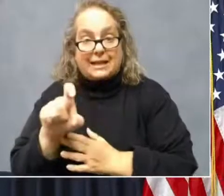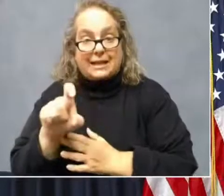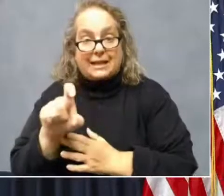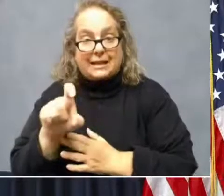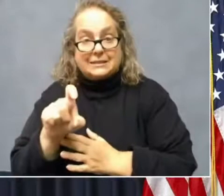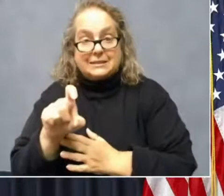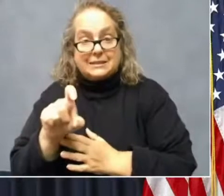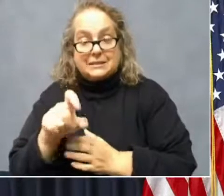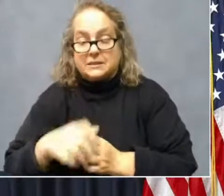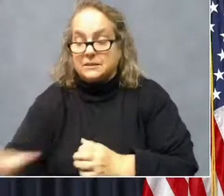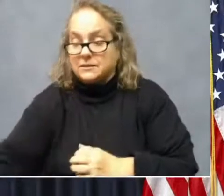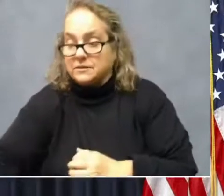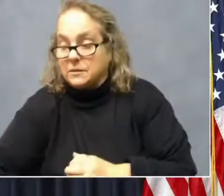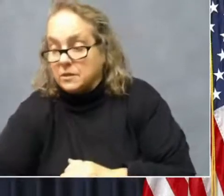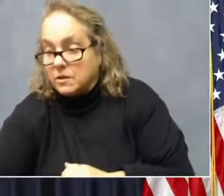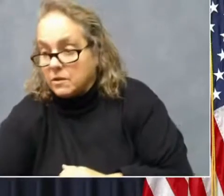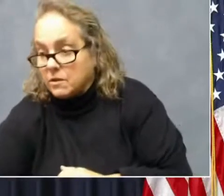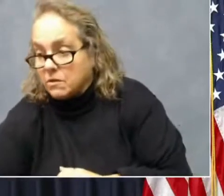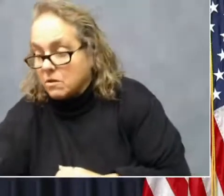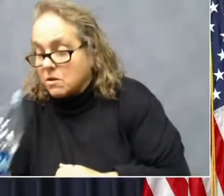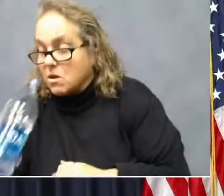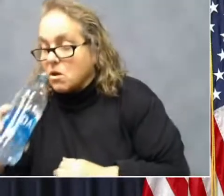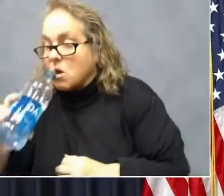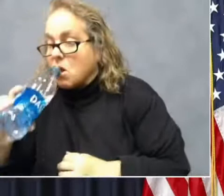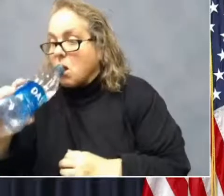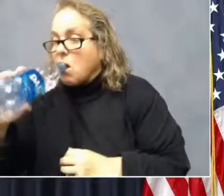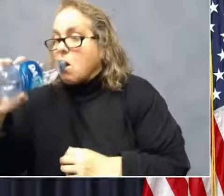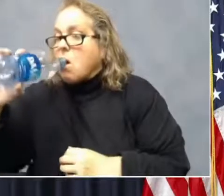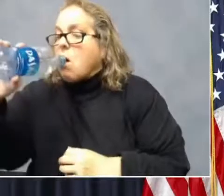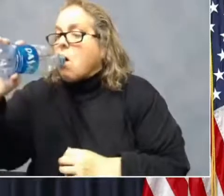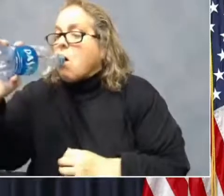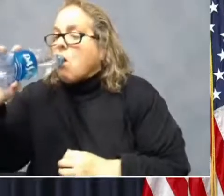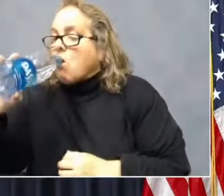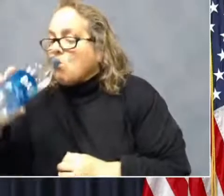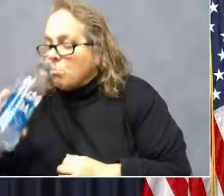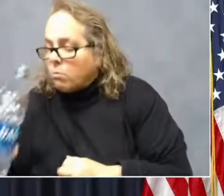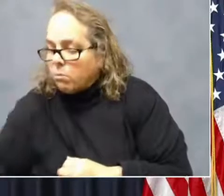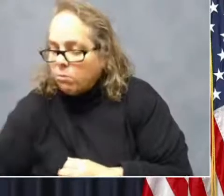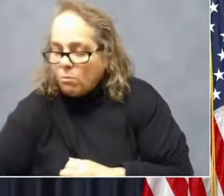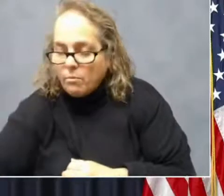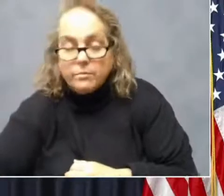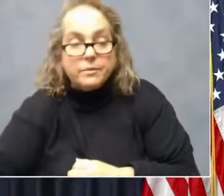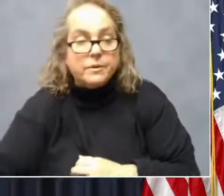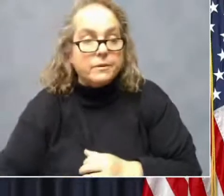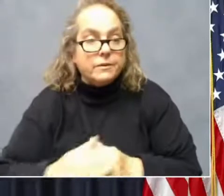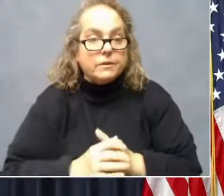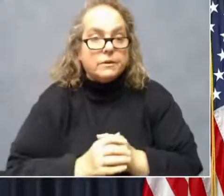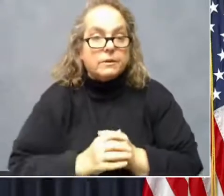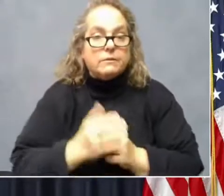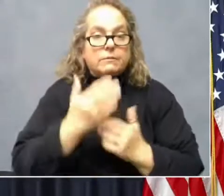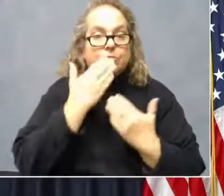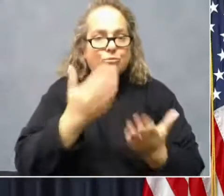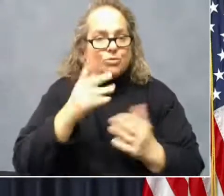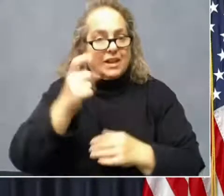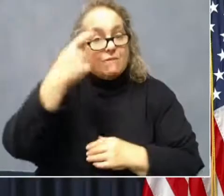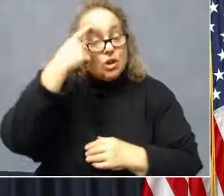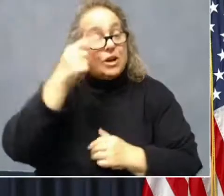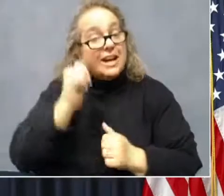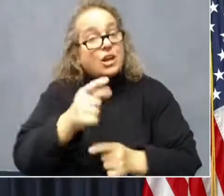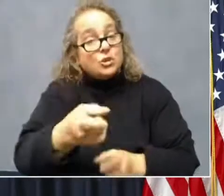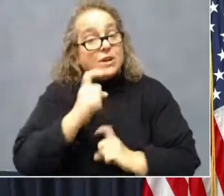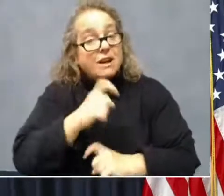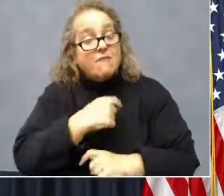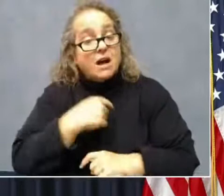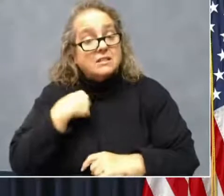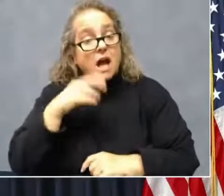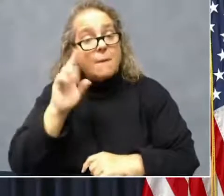Thank you, Governor. I'm wondering if you could give us an update on the latest number of backlogged unemployment claims and